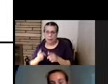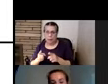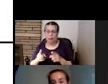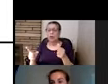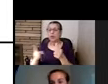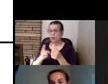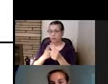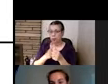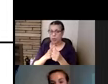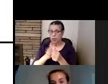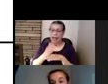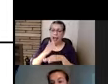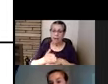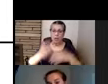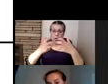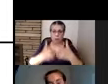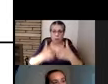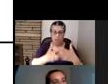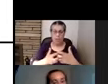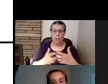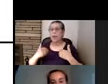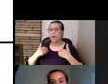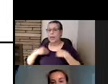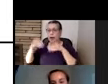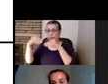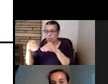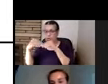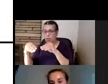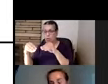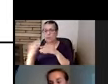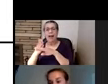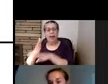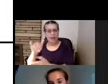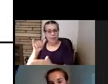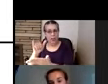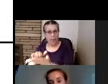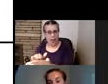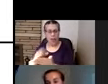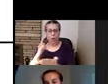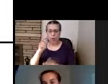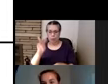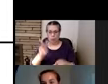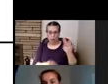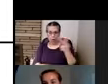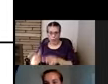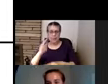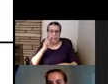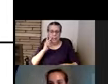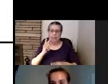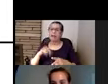deployed fare vending machines and partnered with retailers, we will evaluate the resulting network annually against our goals and